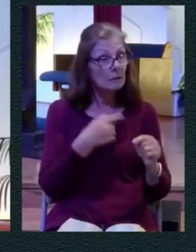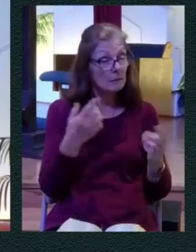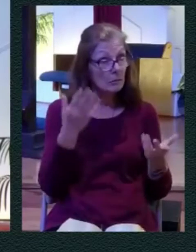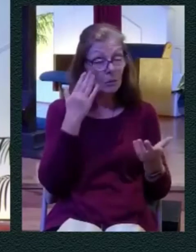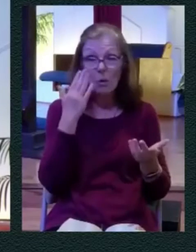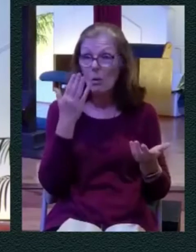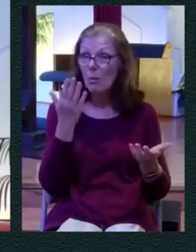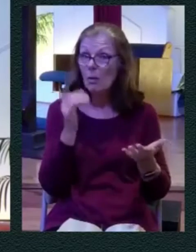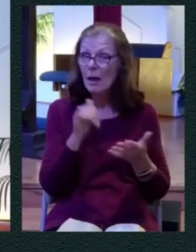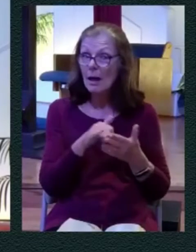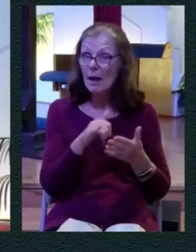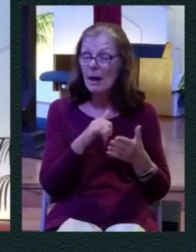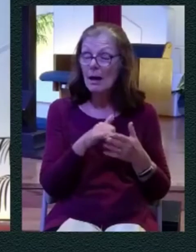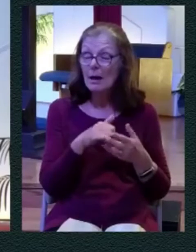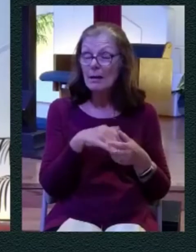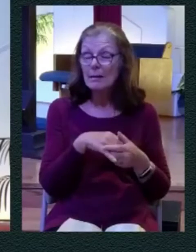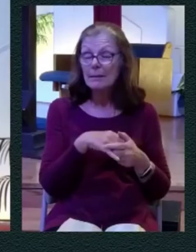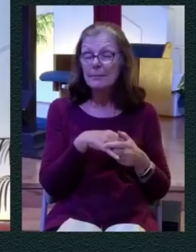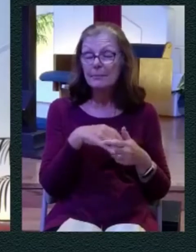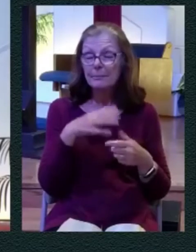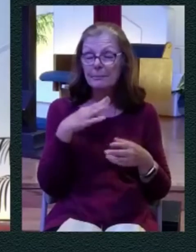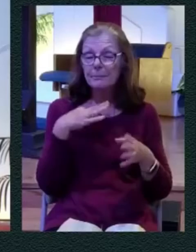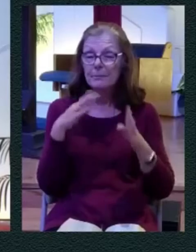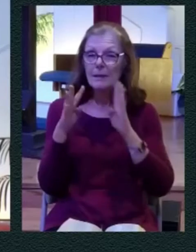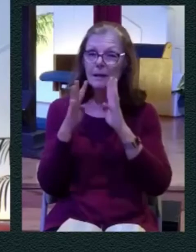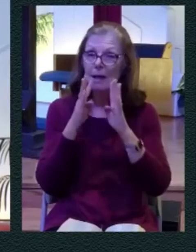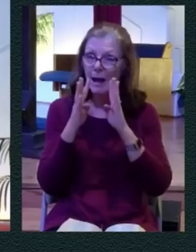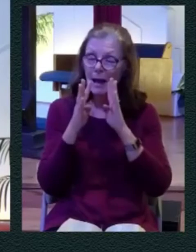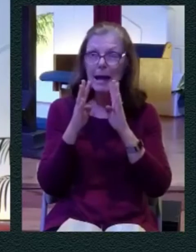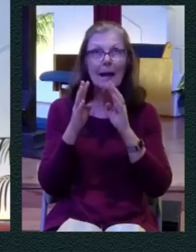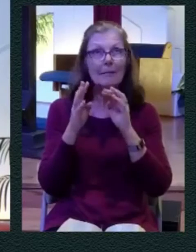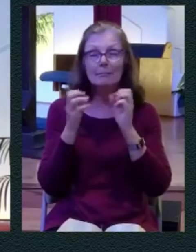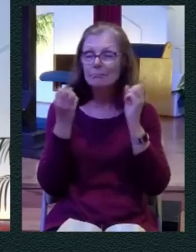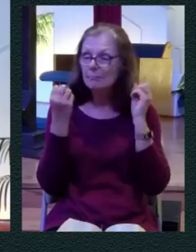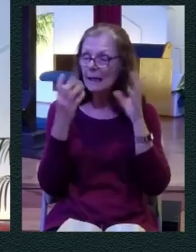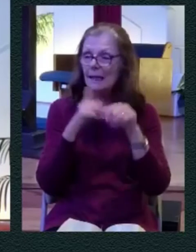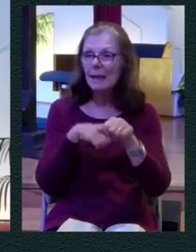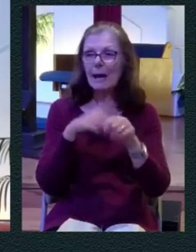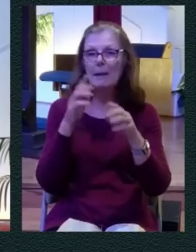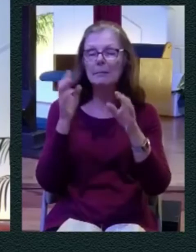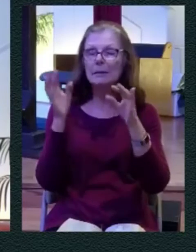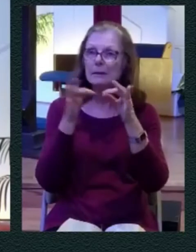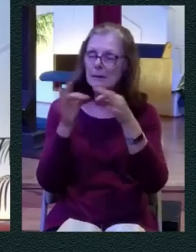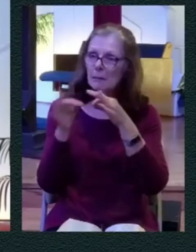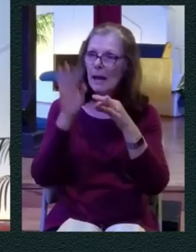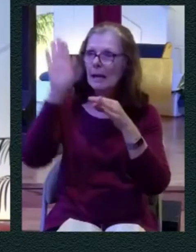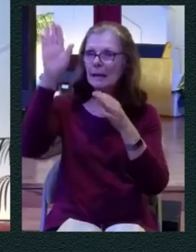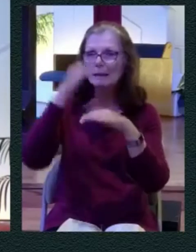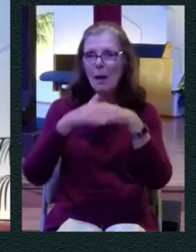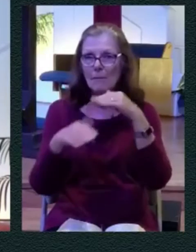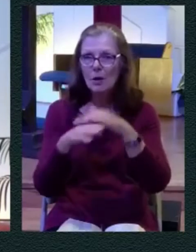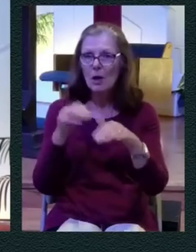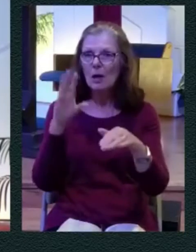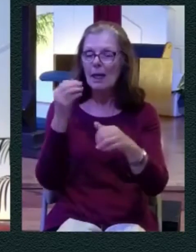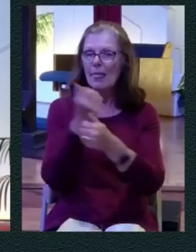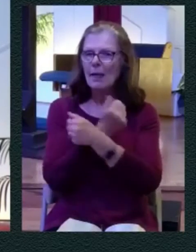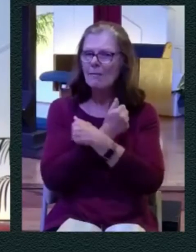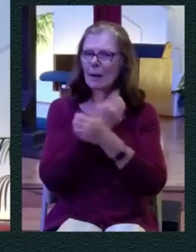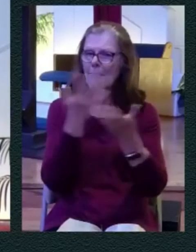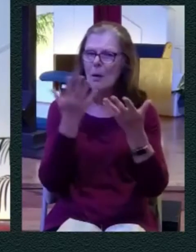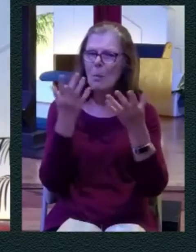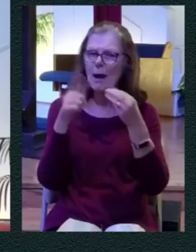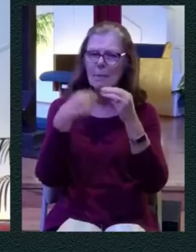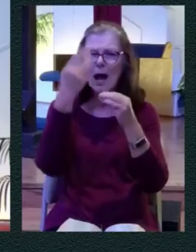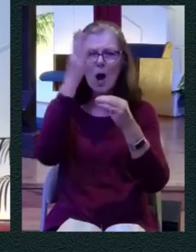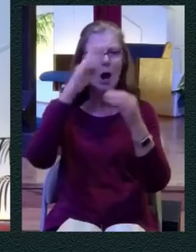We talk a great deal about His comfort and His love, but what do we know of the opposition?